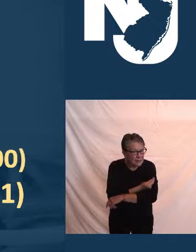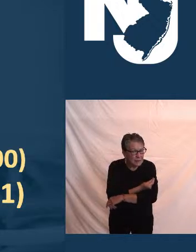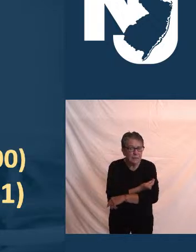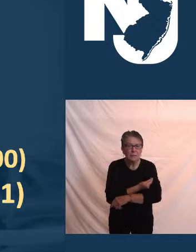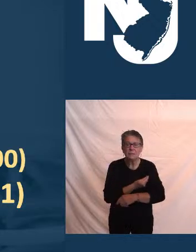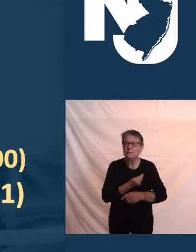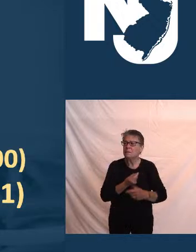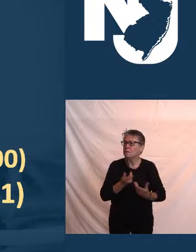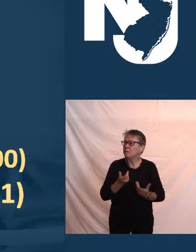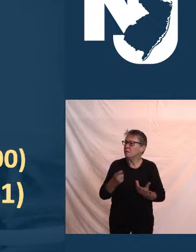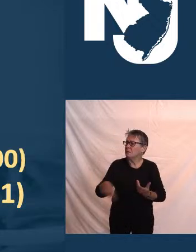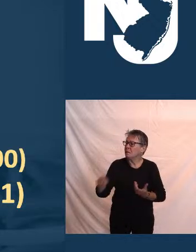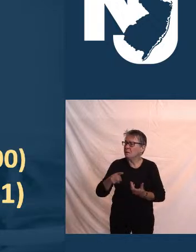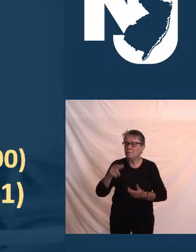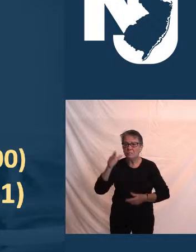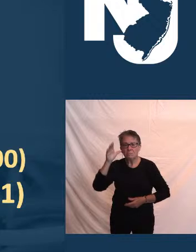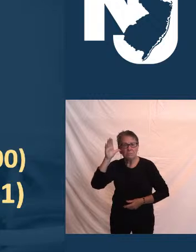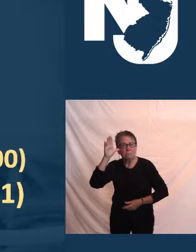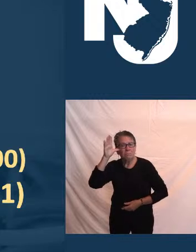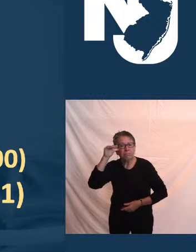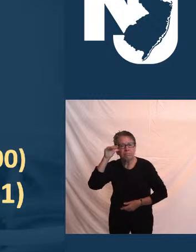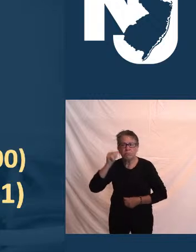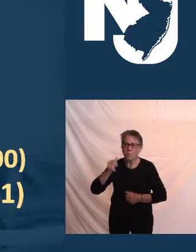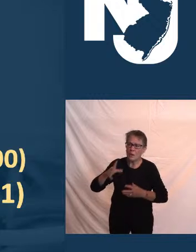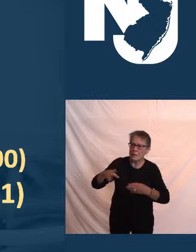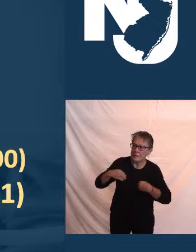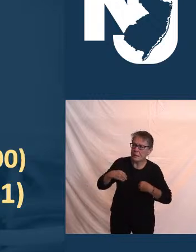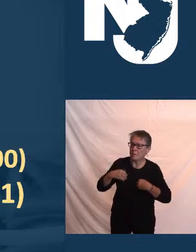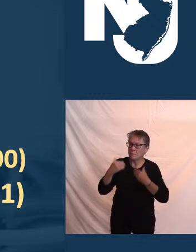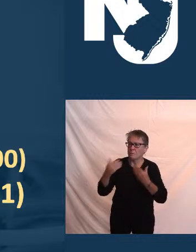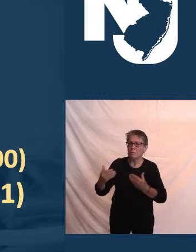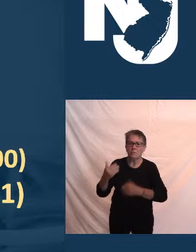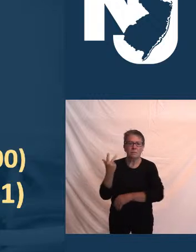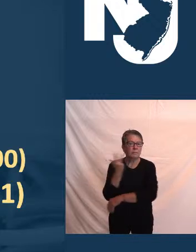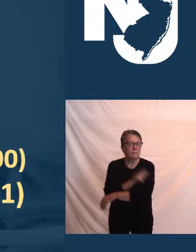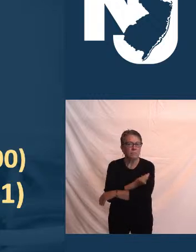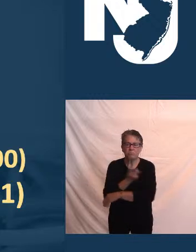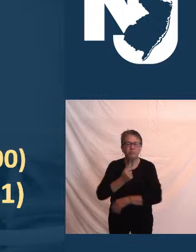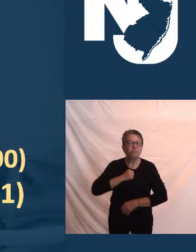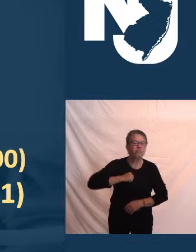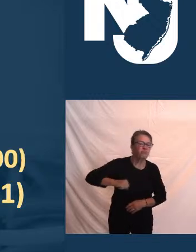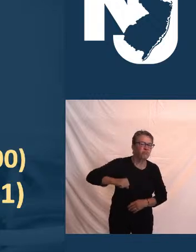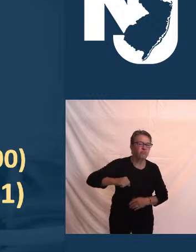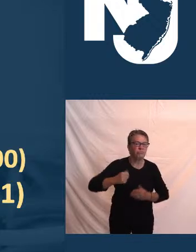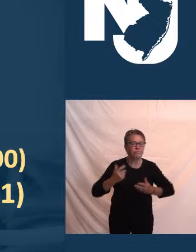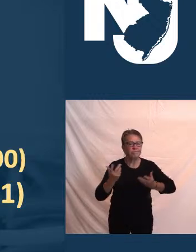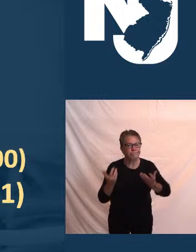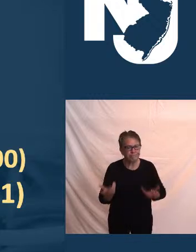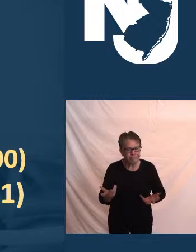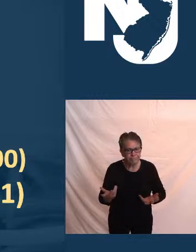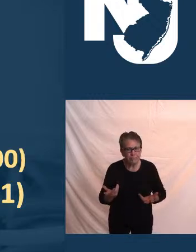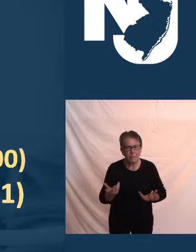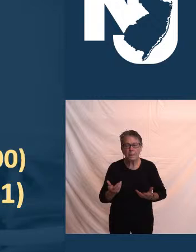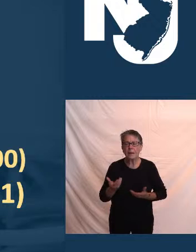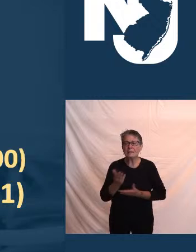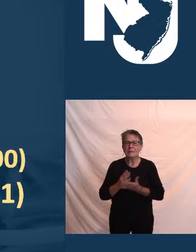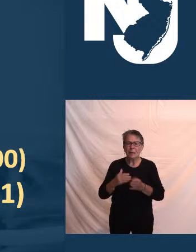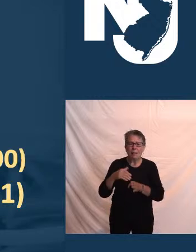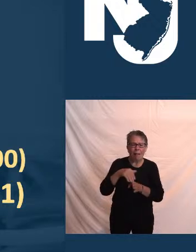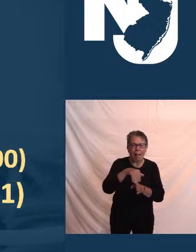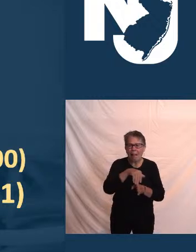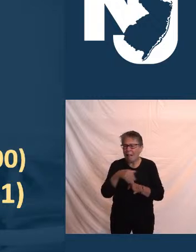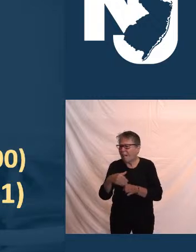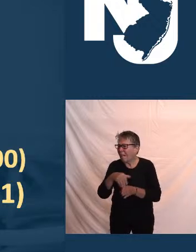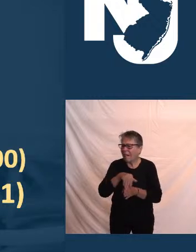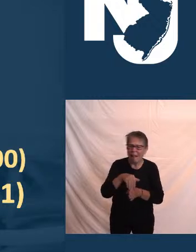the misinformation they are clinging to. But for those we know who may just still be on the fence for whatever reason, look